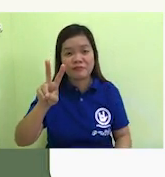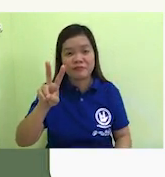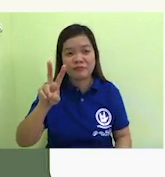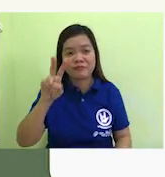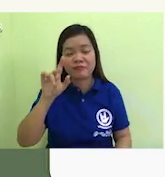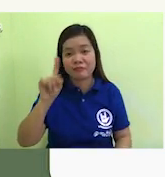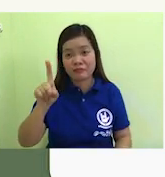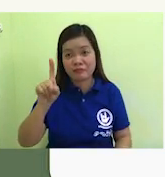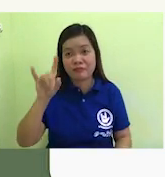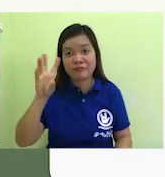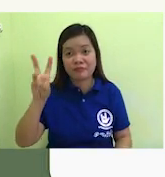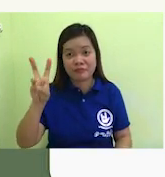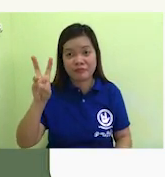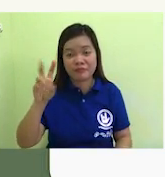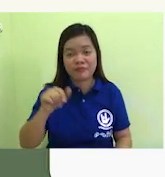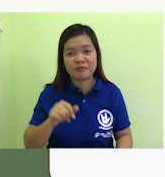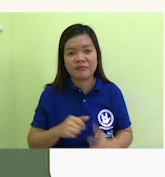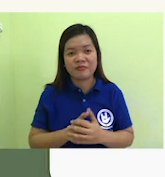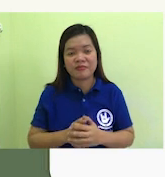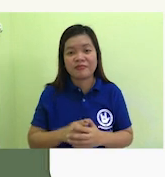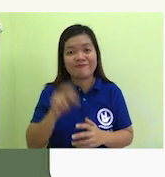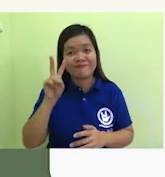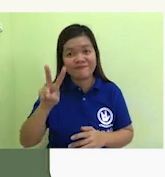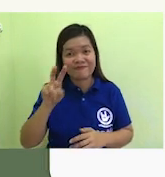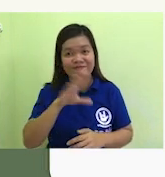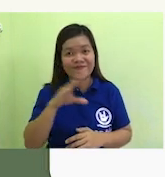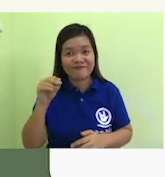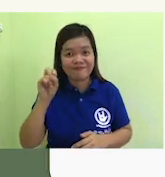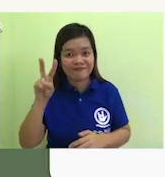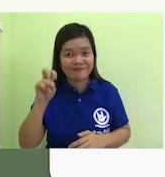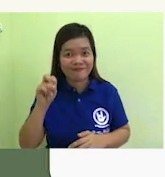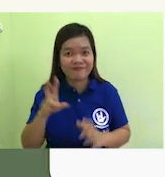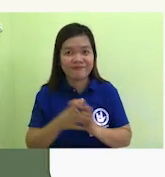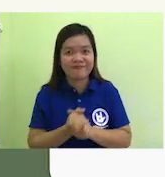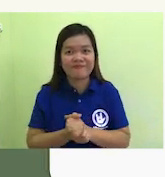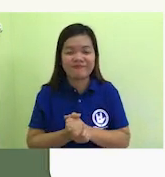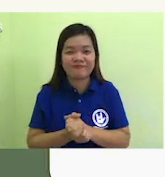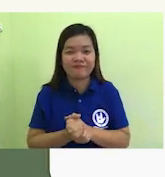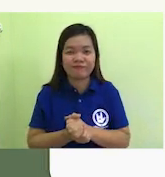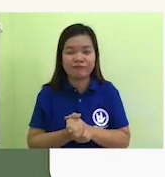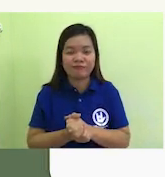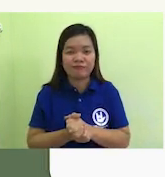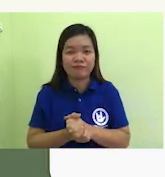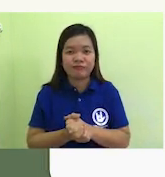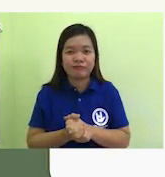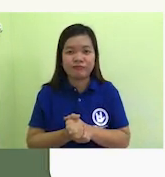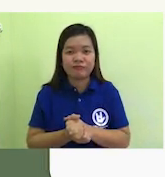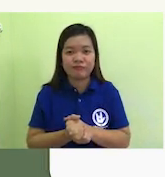2, 1, 6, and 2, 12.